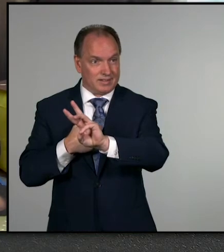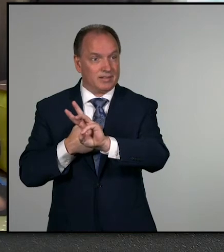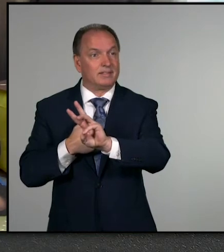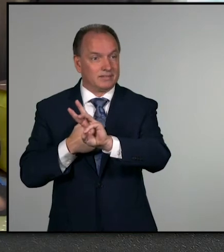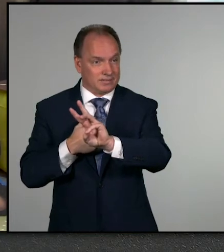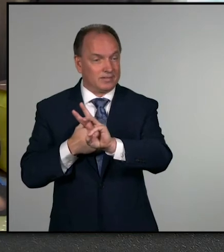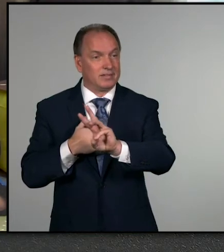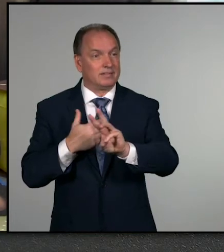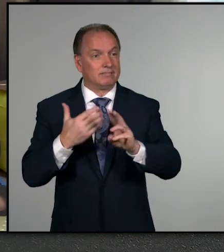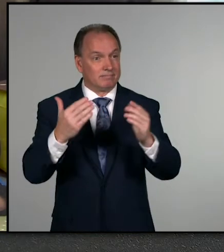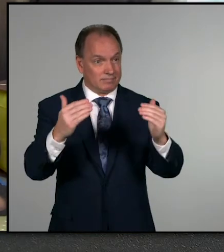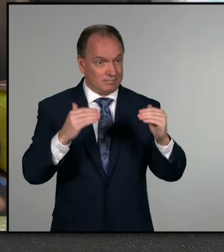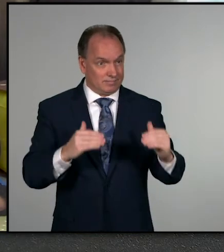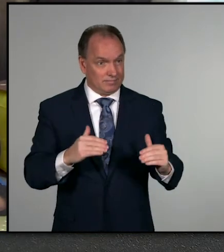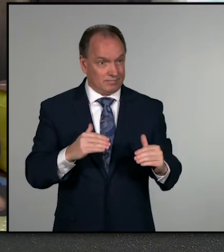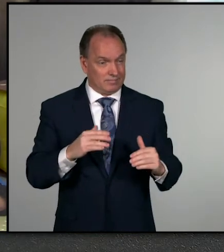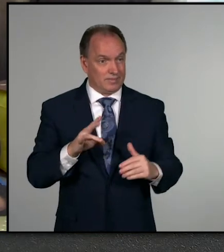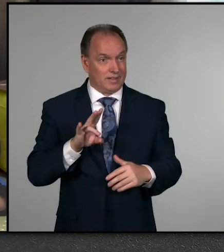6,